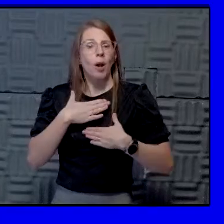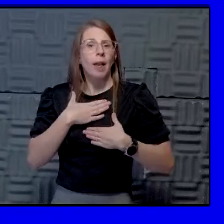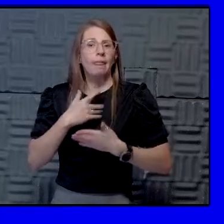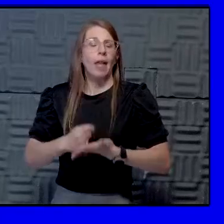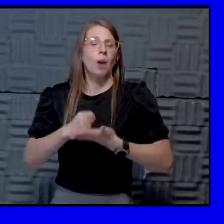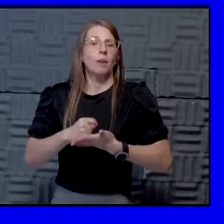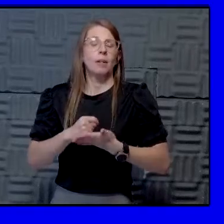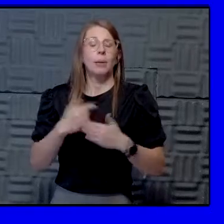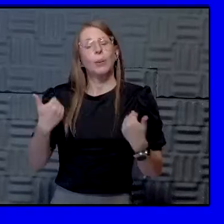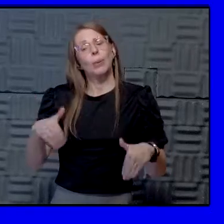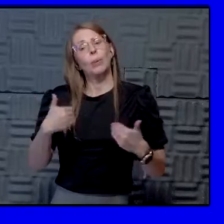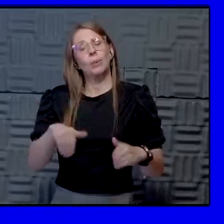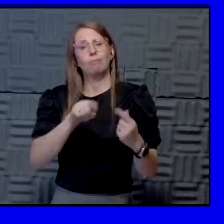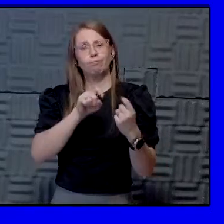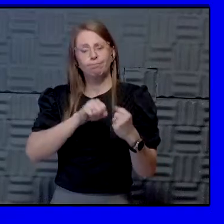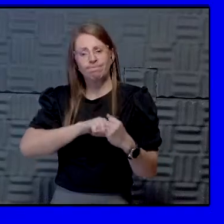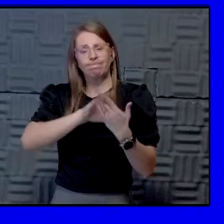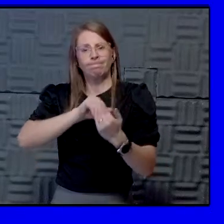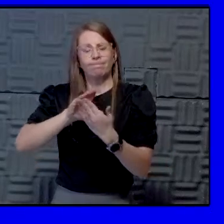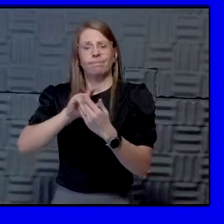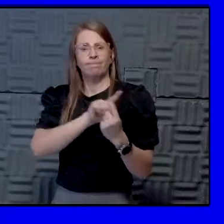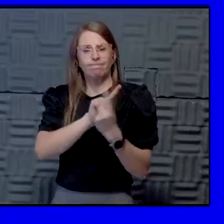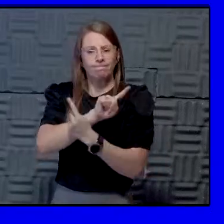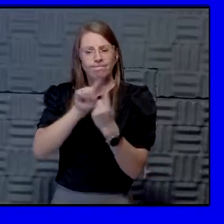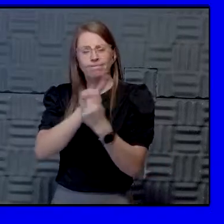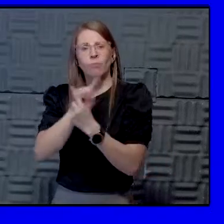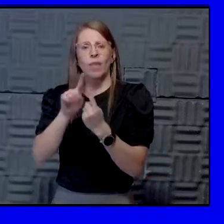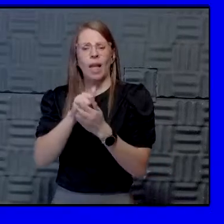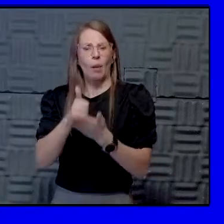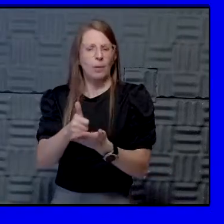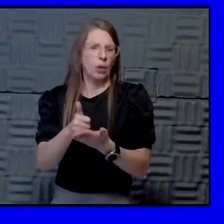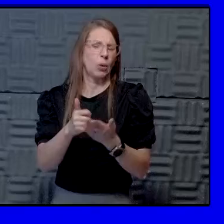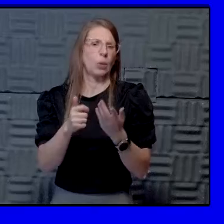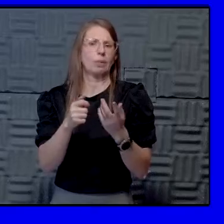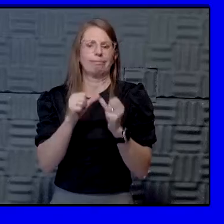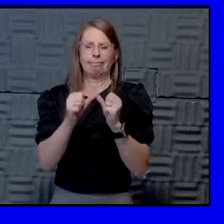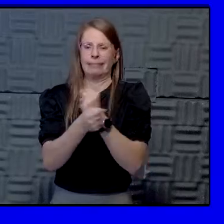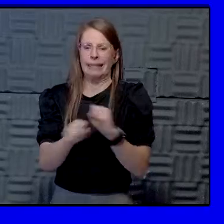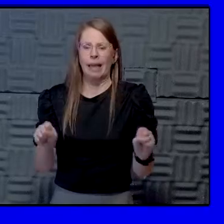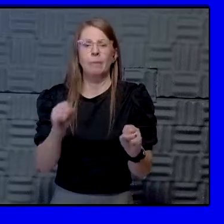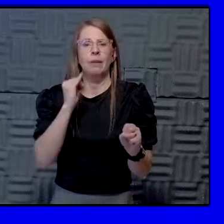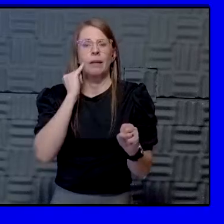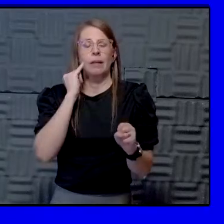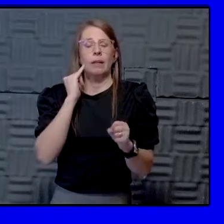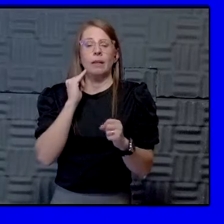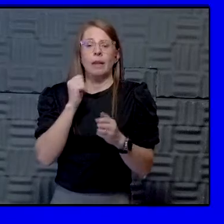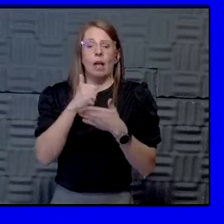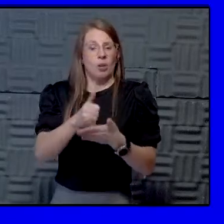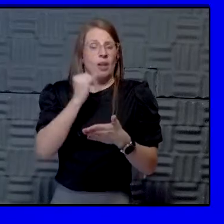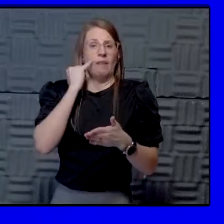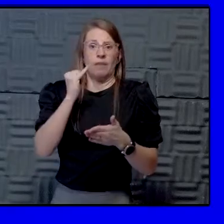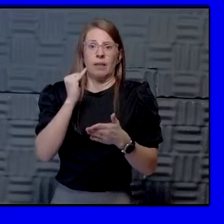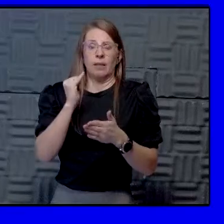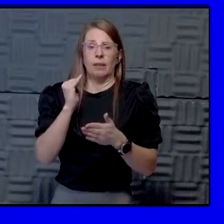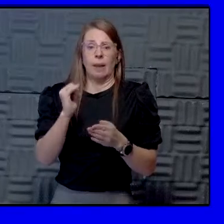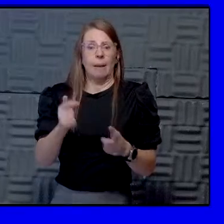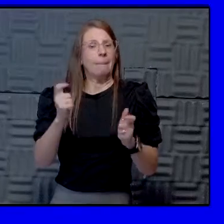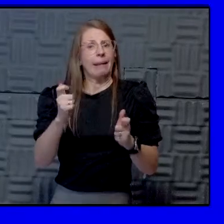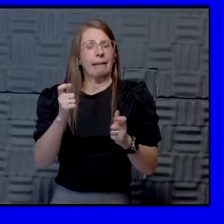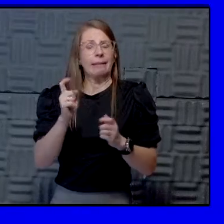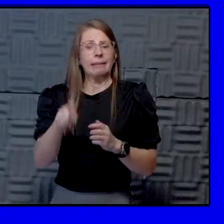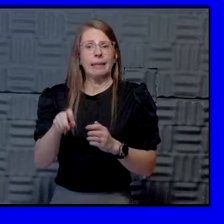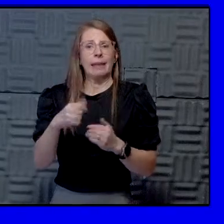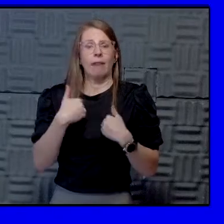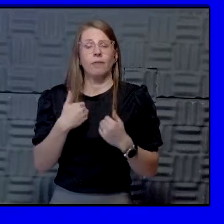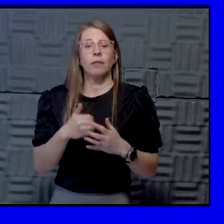tip of the spear every day, keeping you safe, helping you in that immediate need of problems that you may have. So thank you